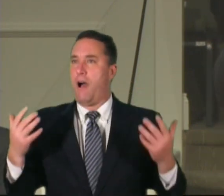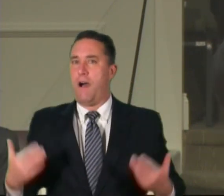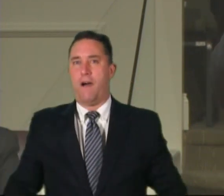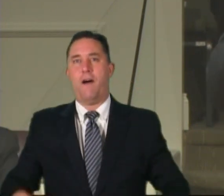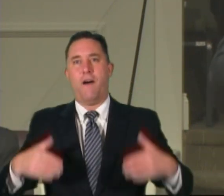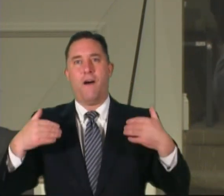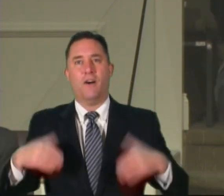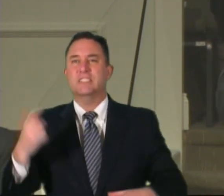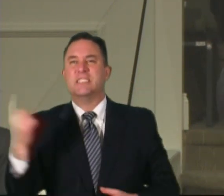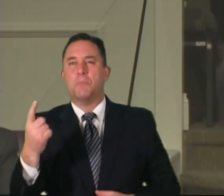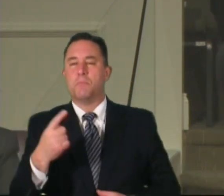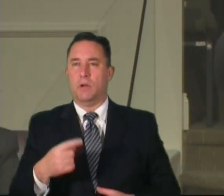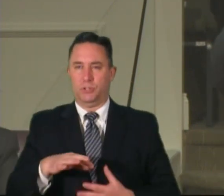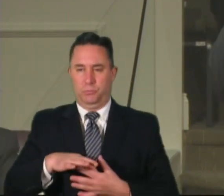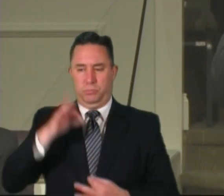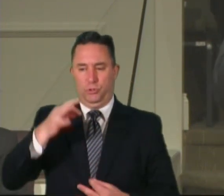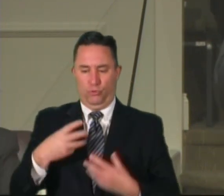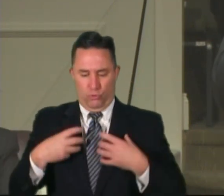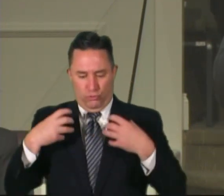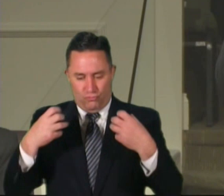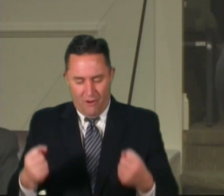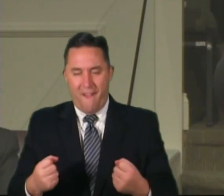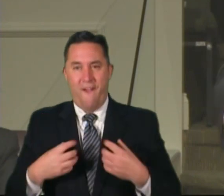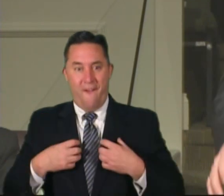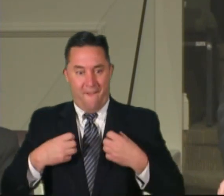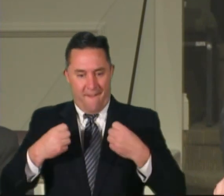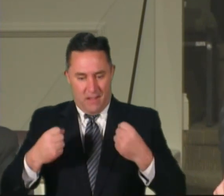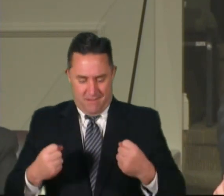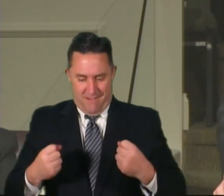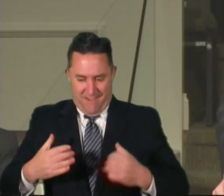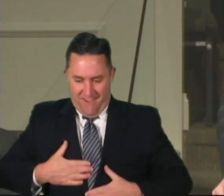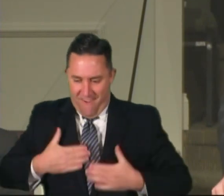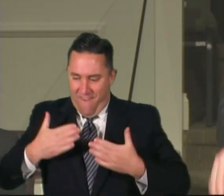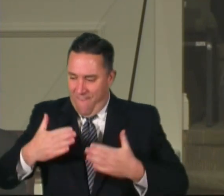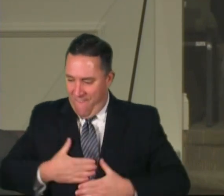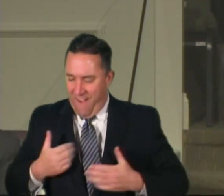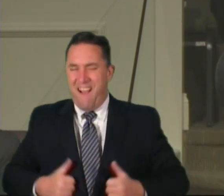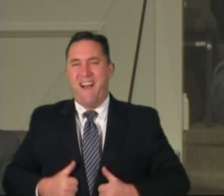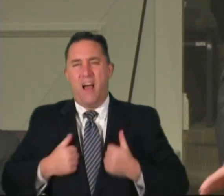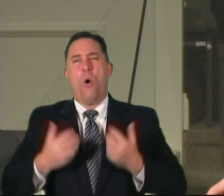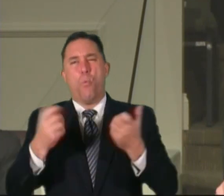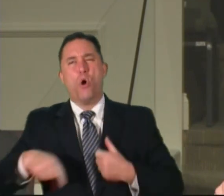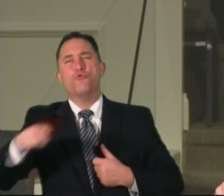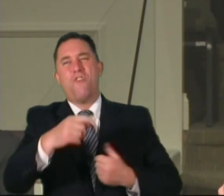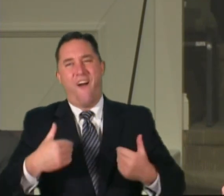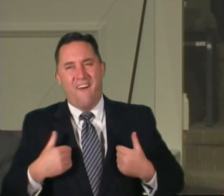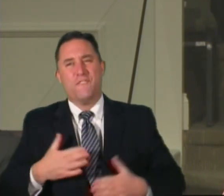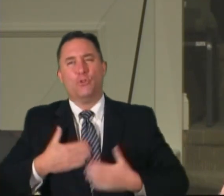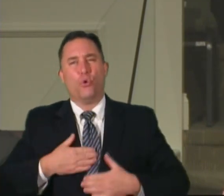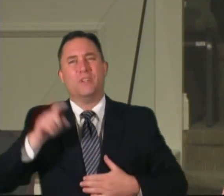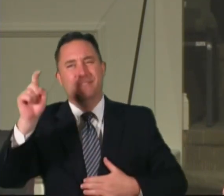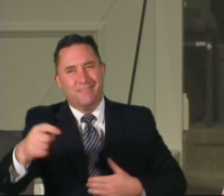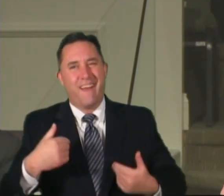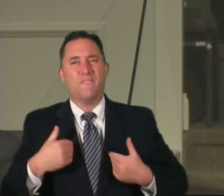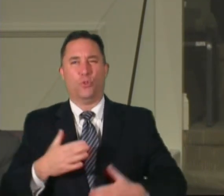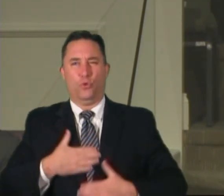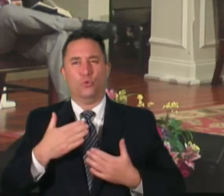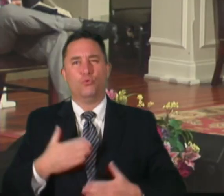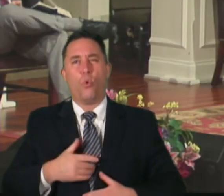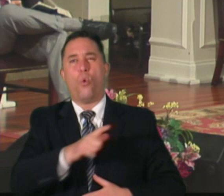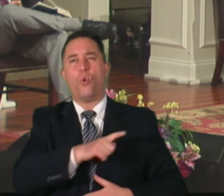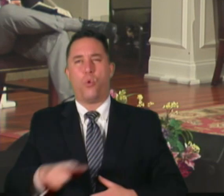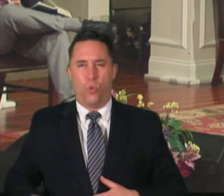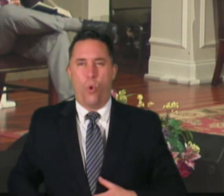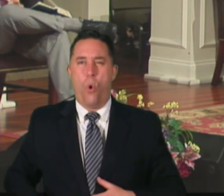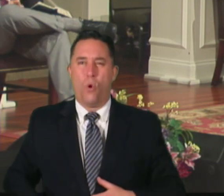about taking in spiritual strength that brings joy to your life. And I want you to have it, and you need to have it. The joy of